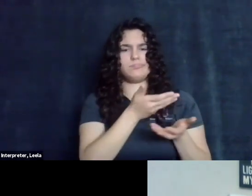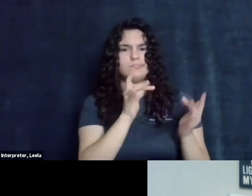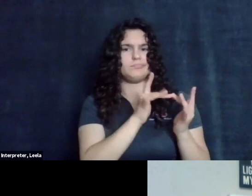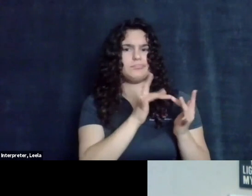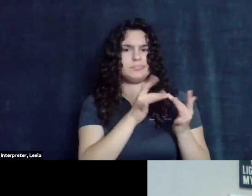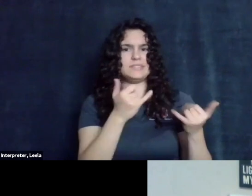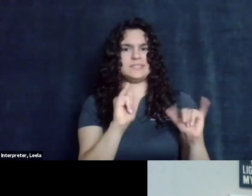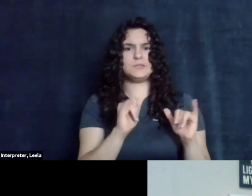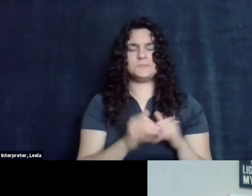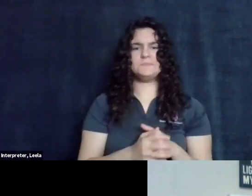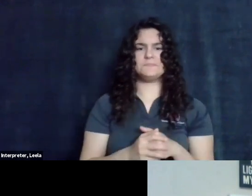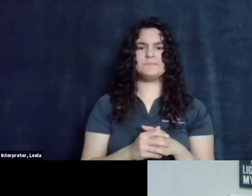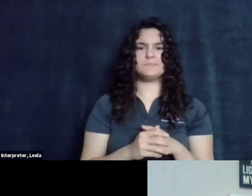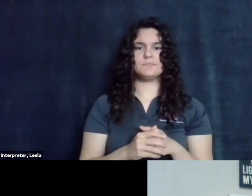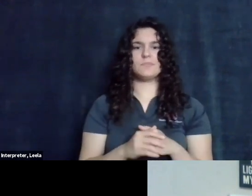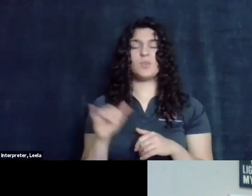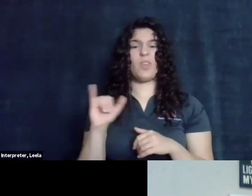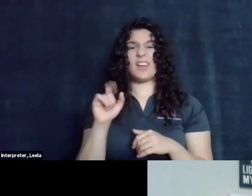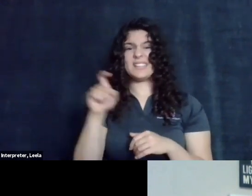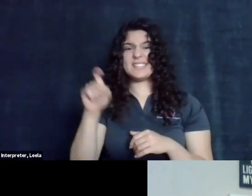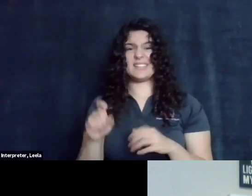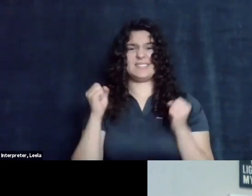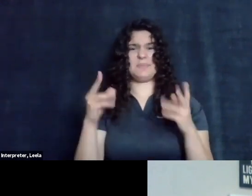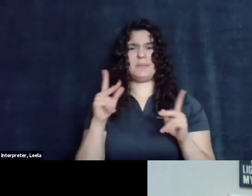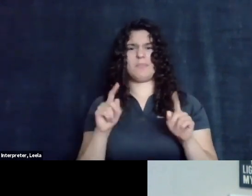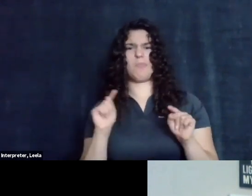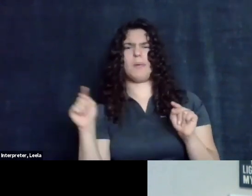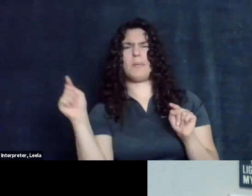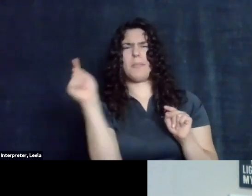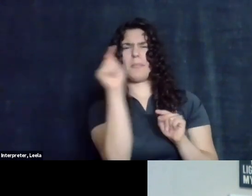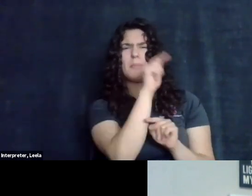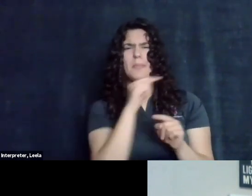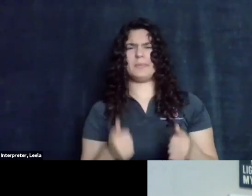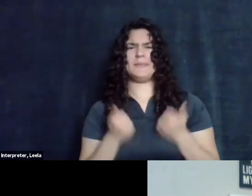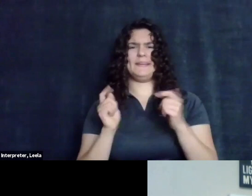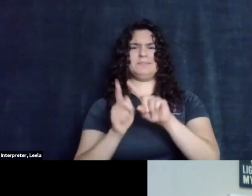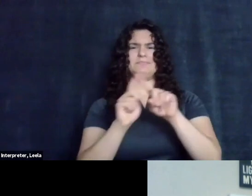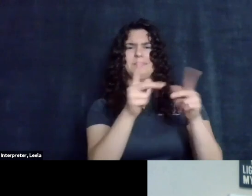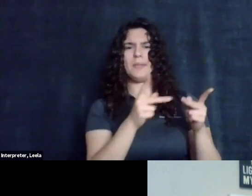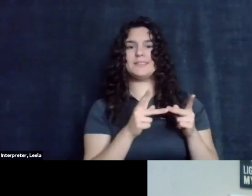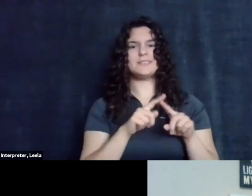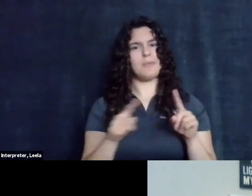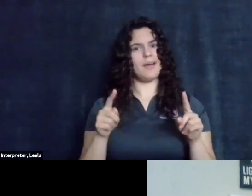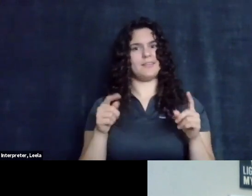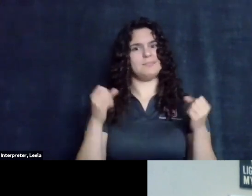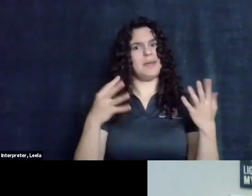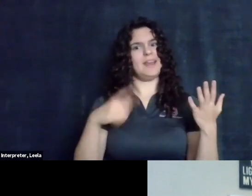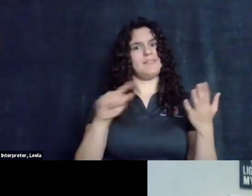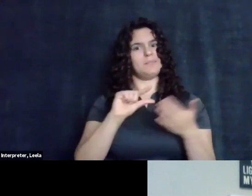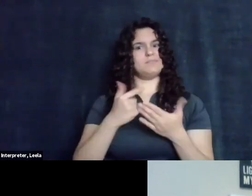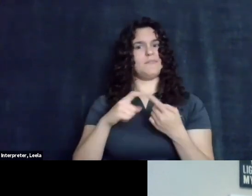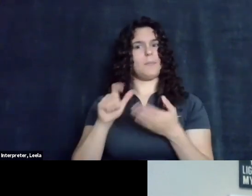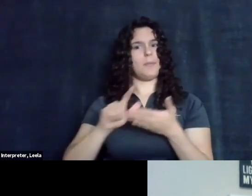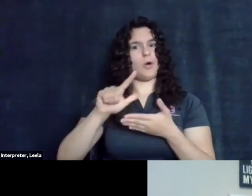settings in other parts of Texas, how many Lamar students come after hearing about it. So we have a